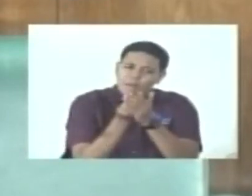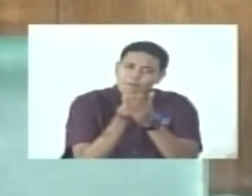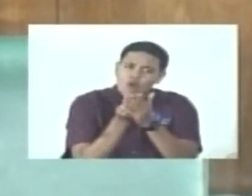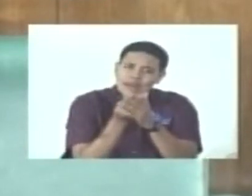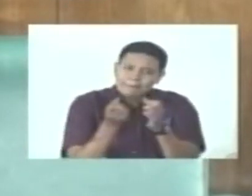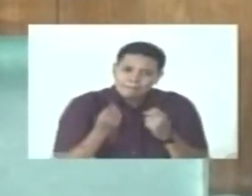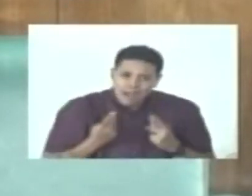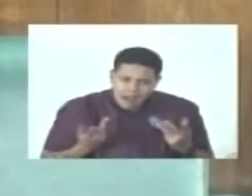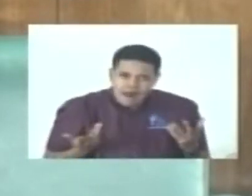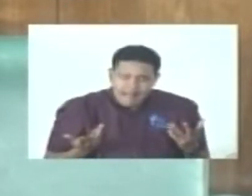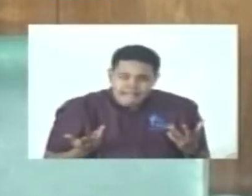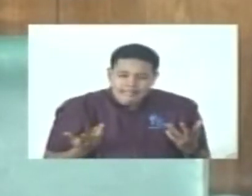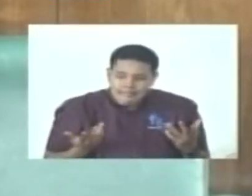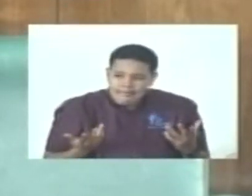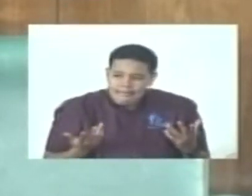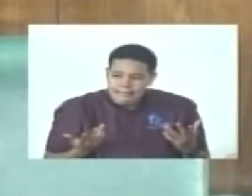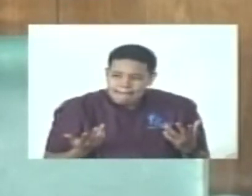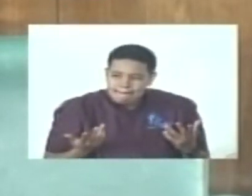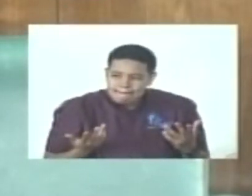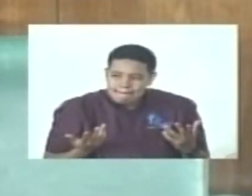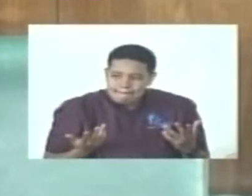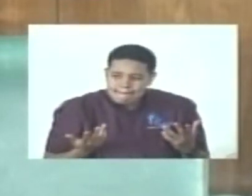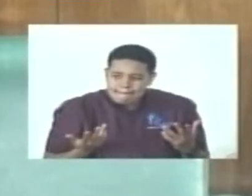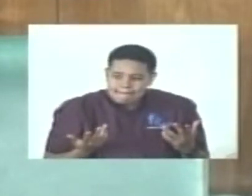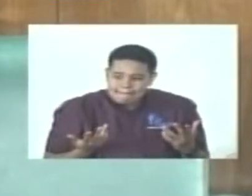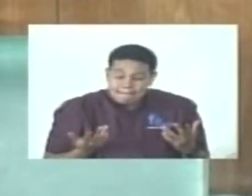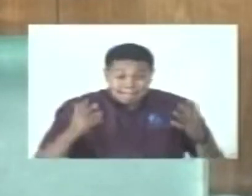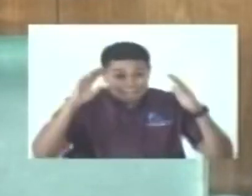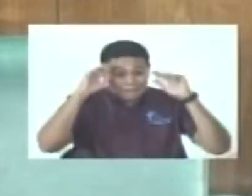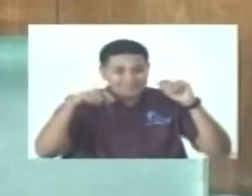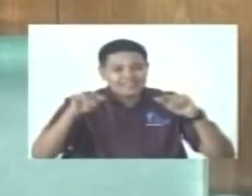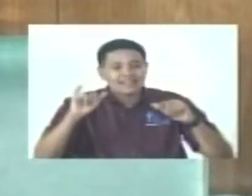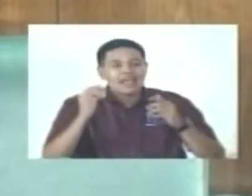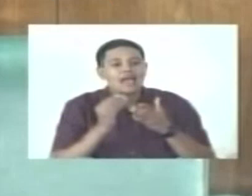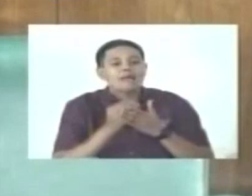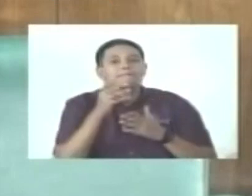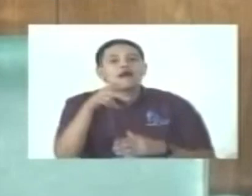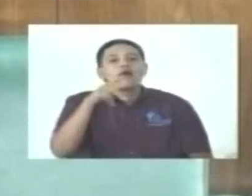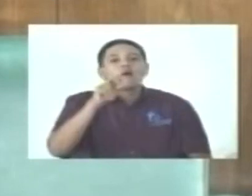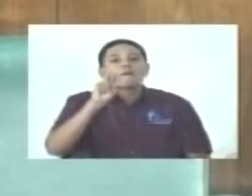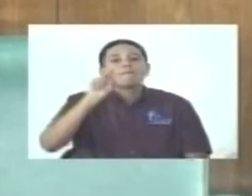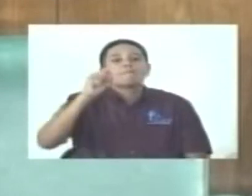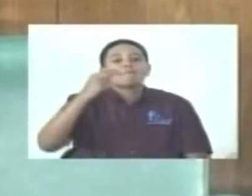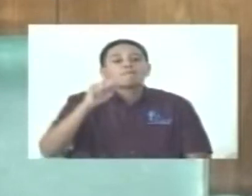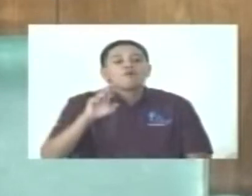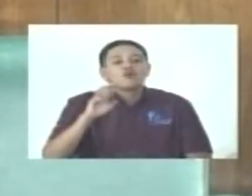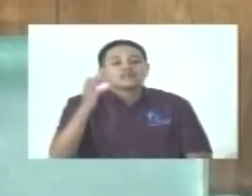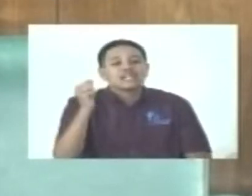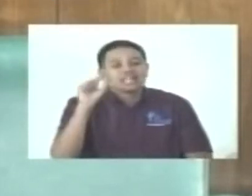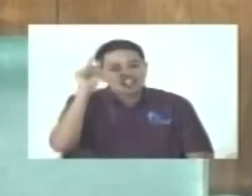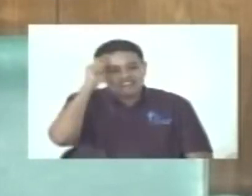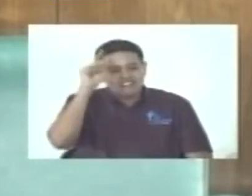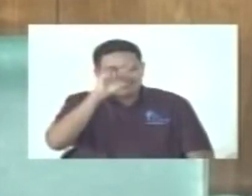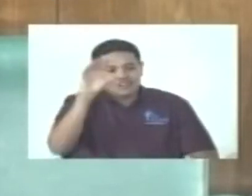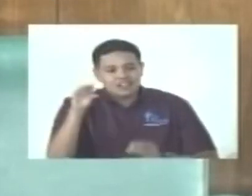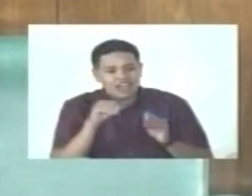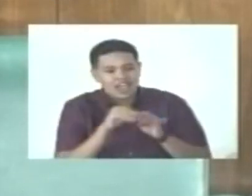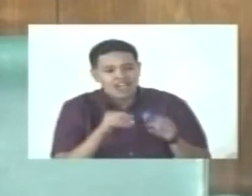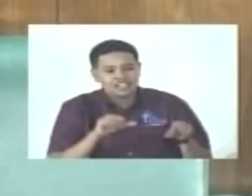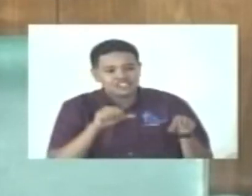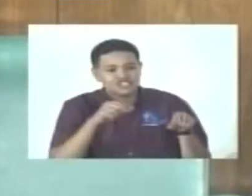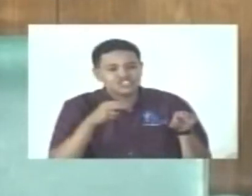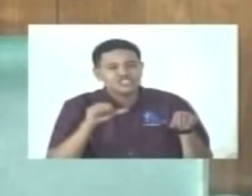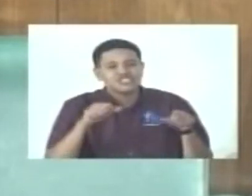back. Mr. President, this is like buying a Porsche and getting the government to put in a charging